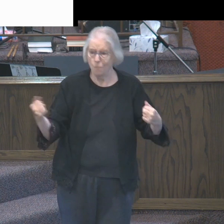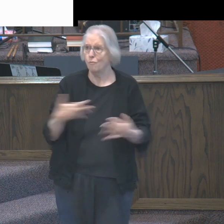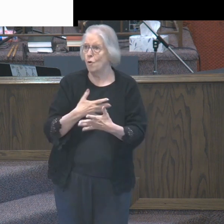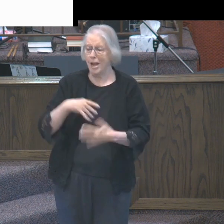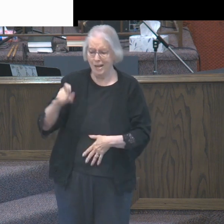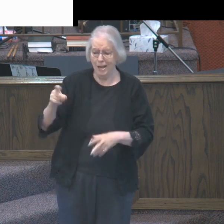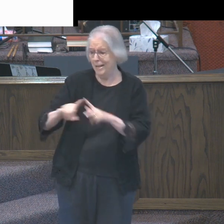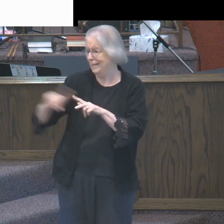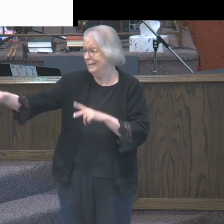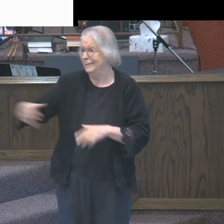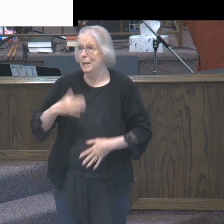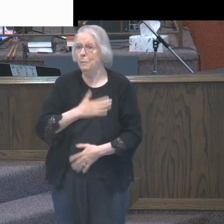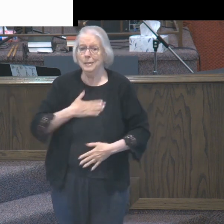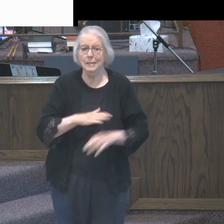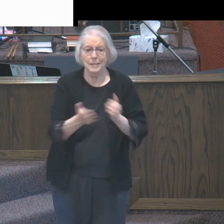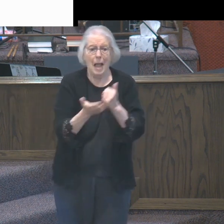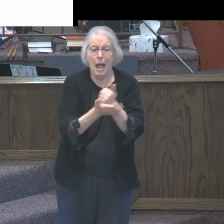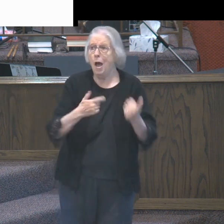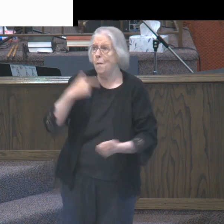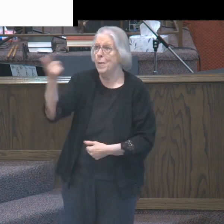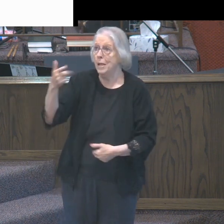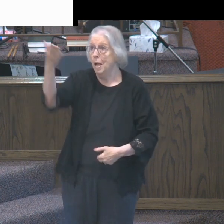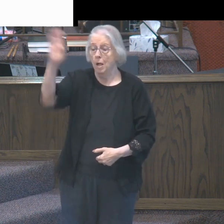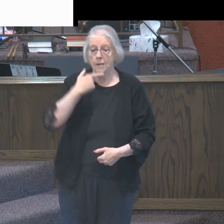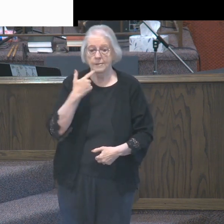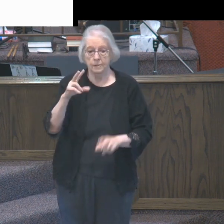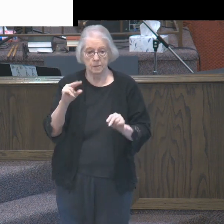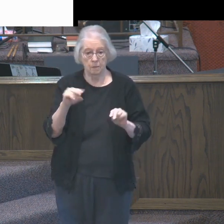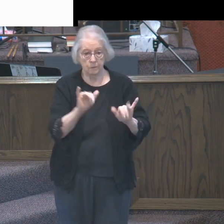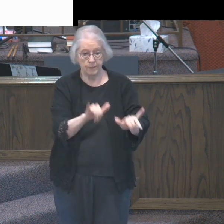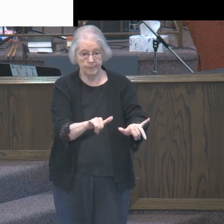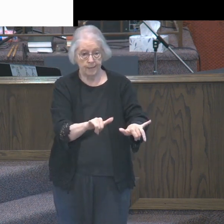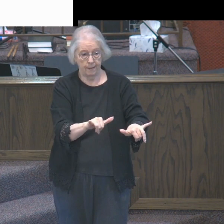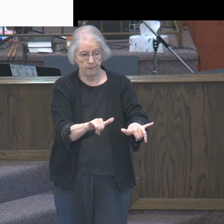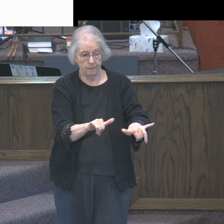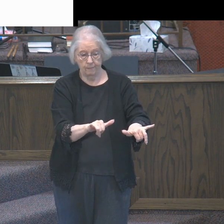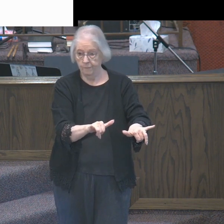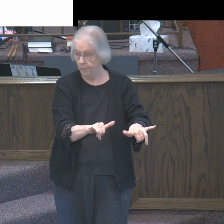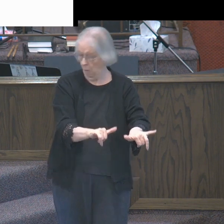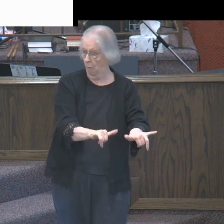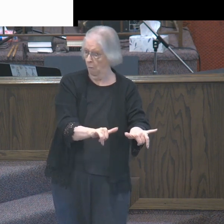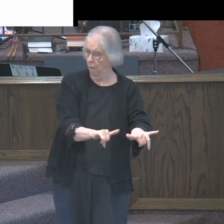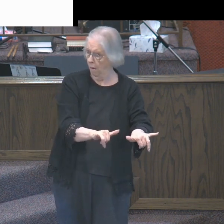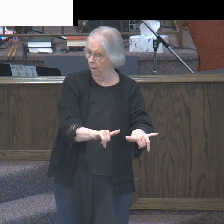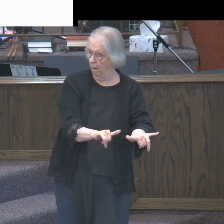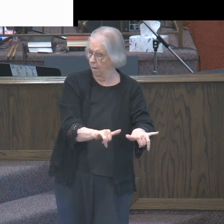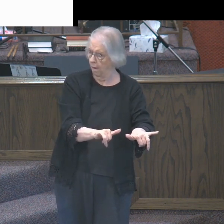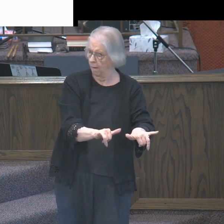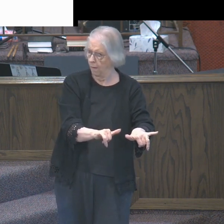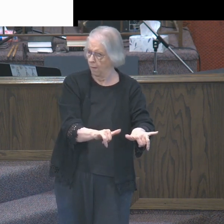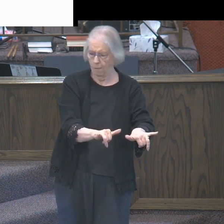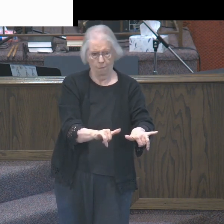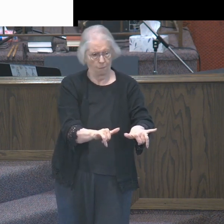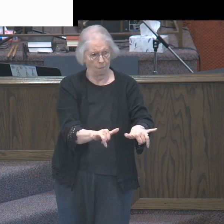need? I pray for deliverance. God knows that I need perseverance.